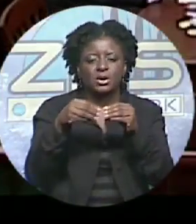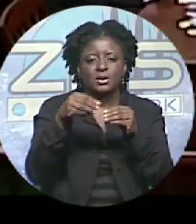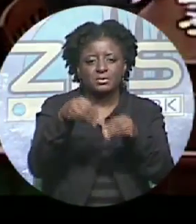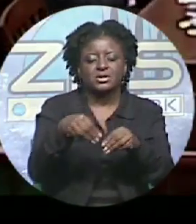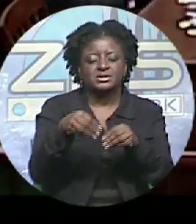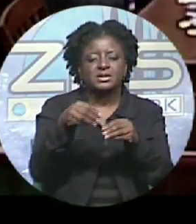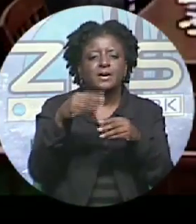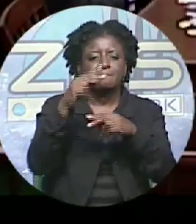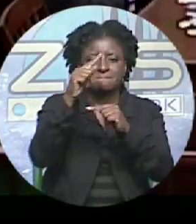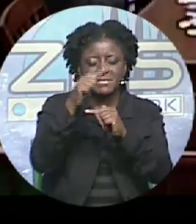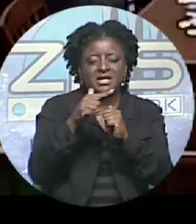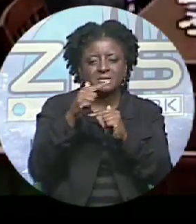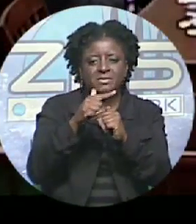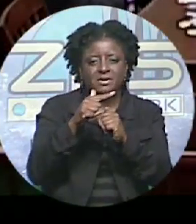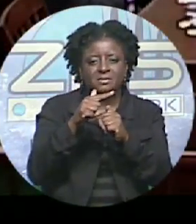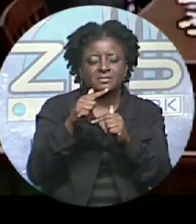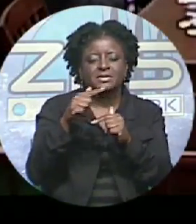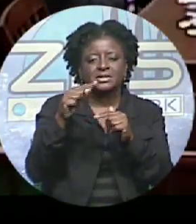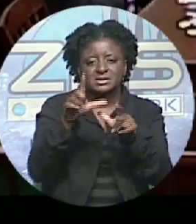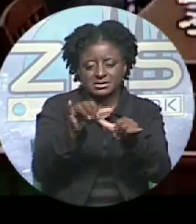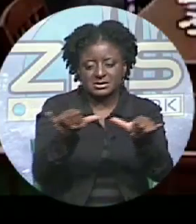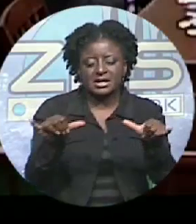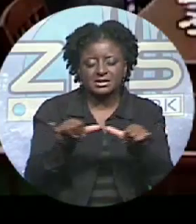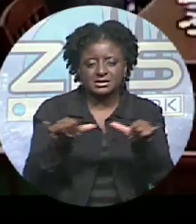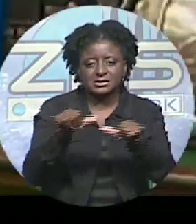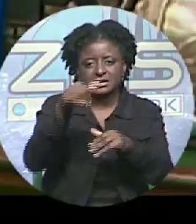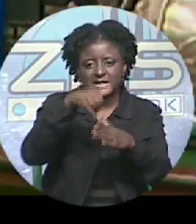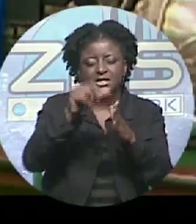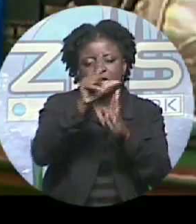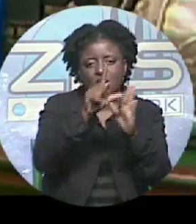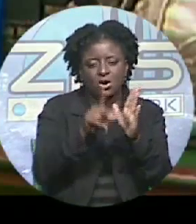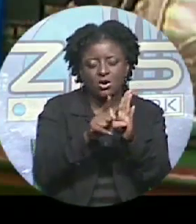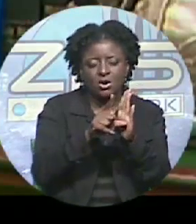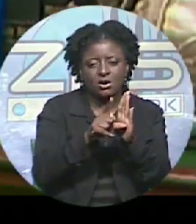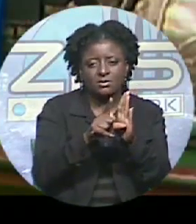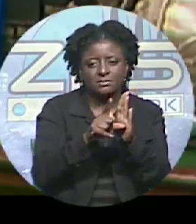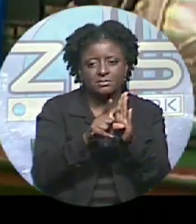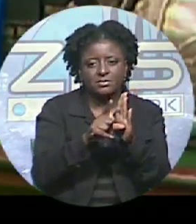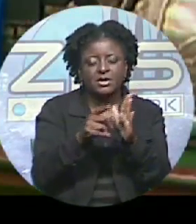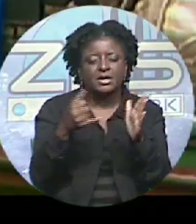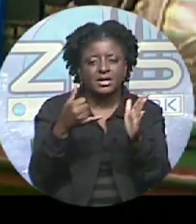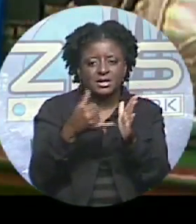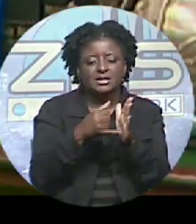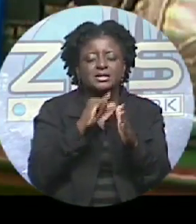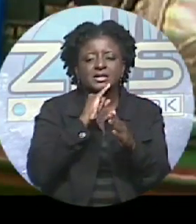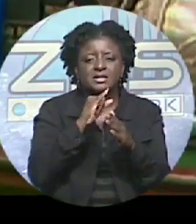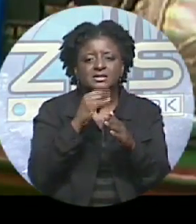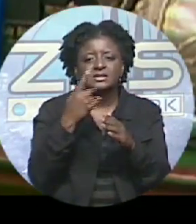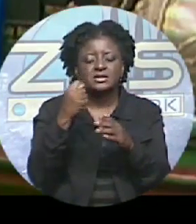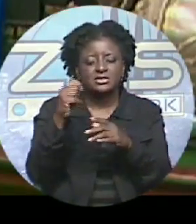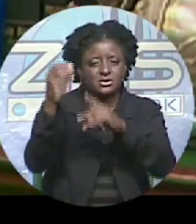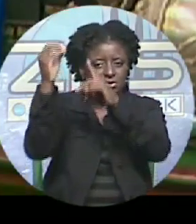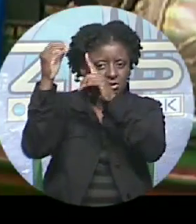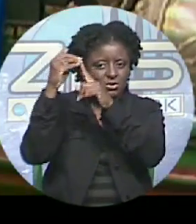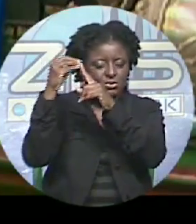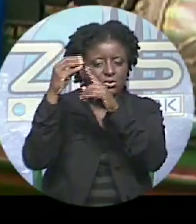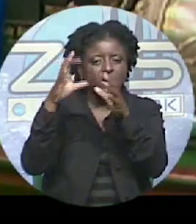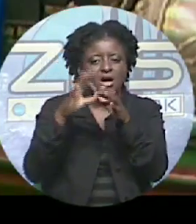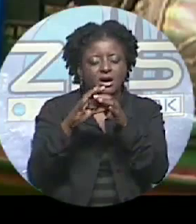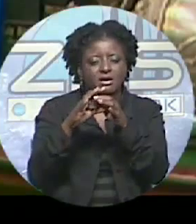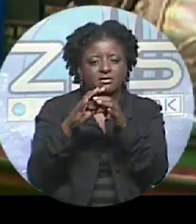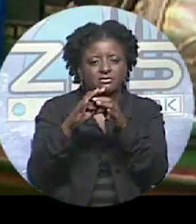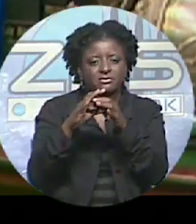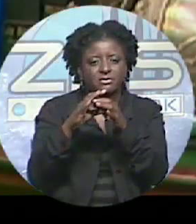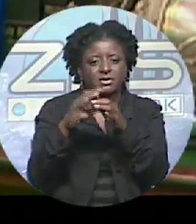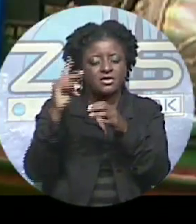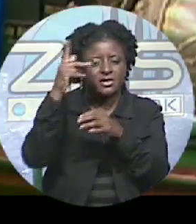out that many employers would take advantage of employees without it. He says it's the hallmark of the Progressive Liberal Party government to fight for those